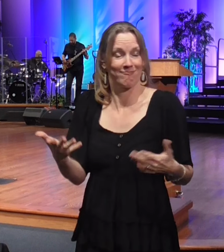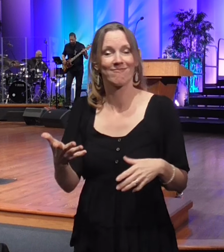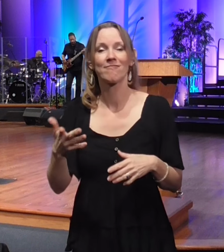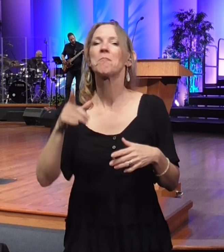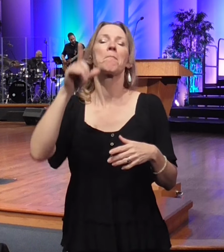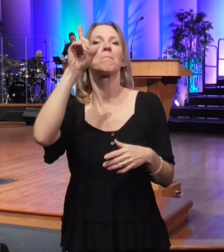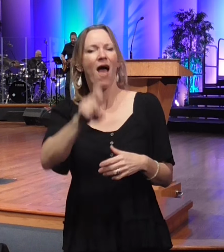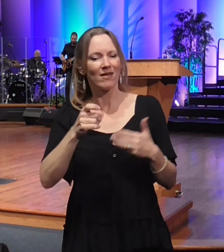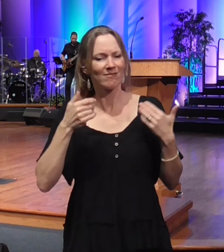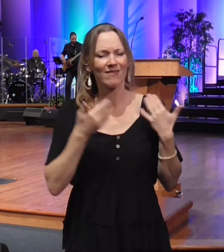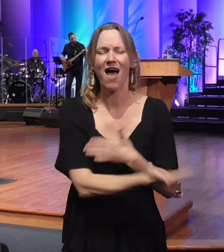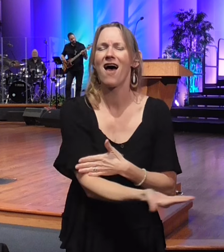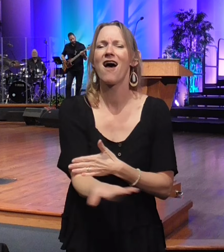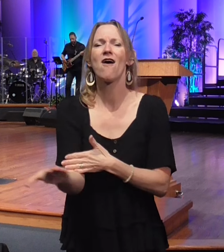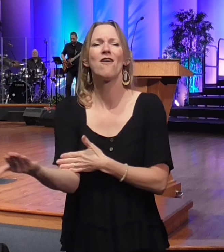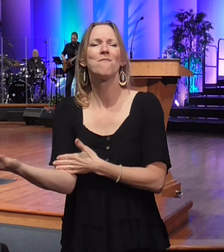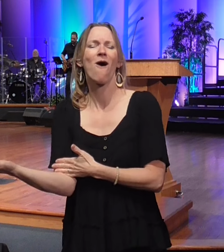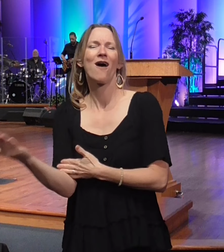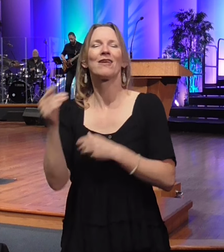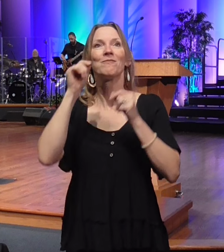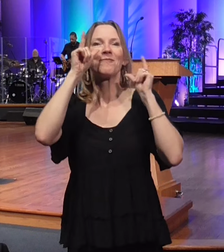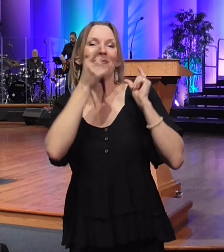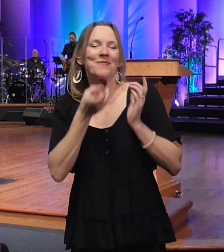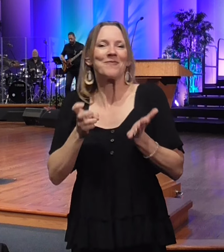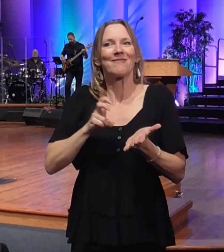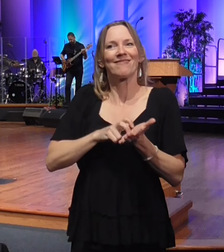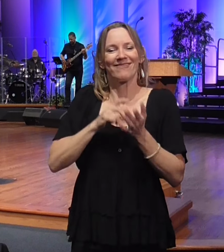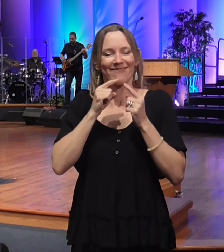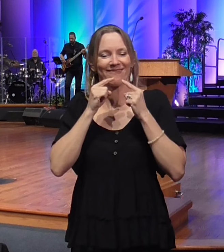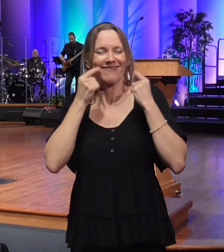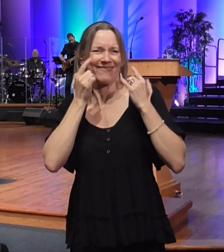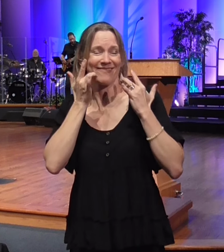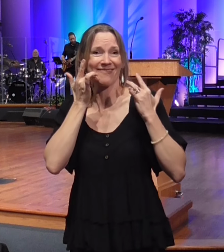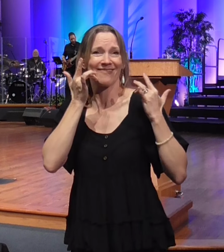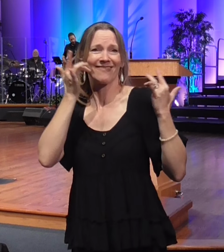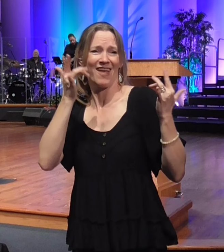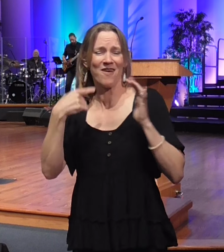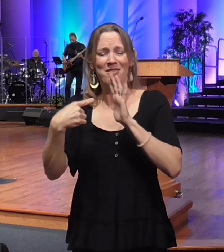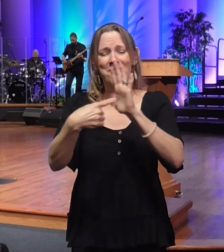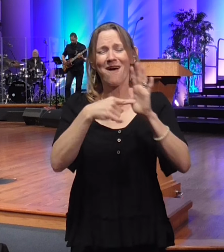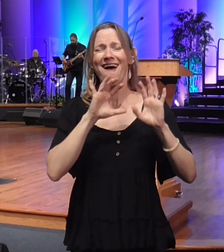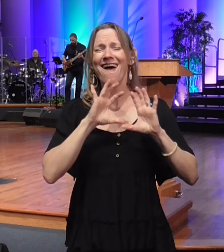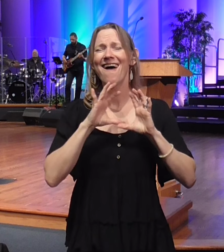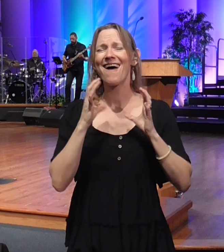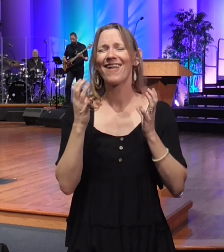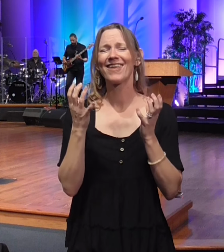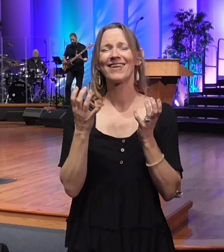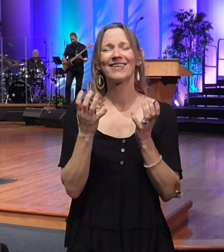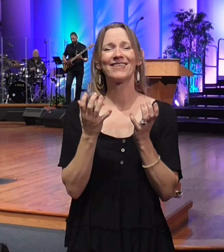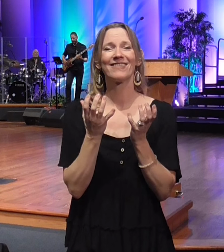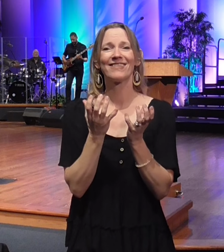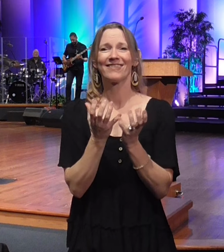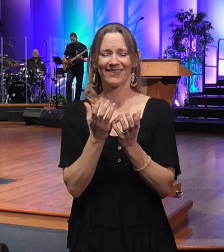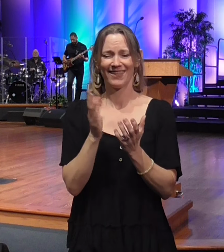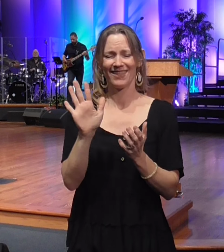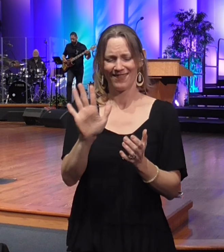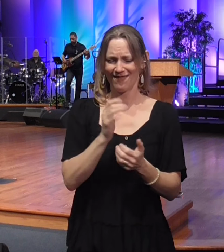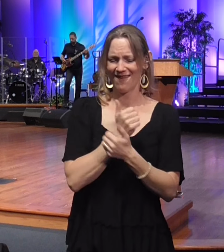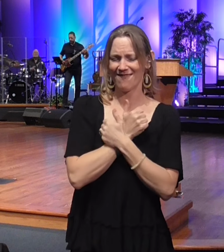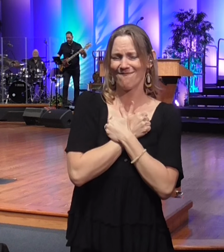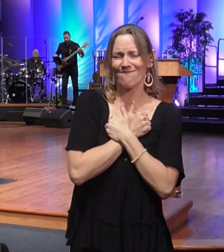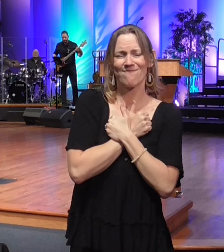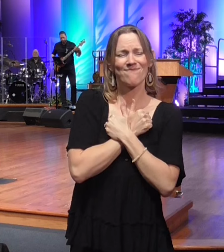You've got to get up every morning with a smile on your face and show the world all the love in